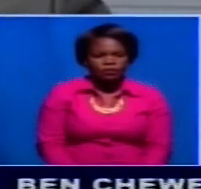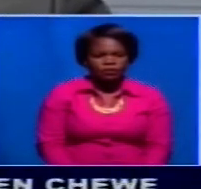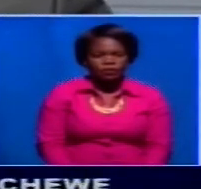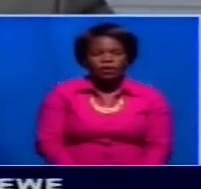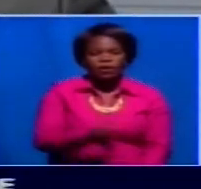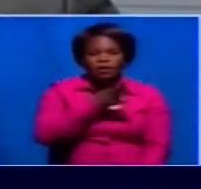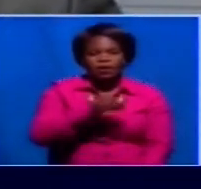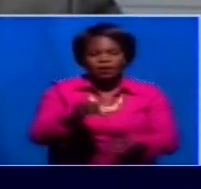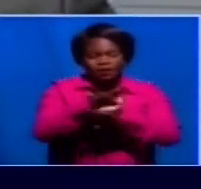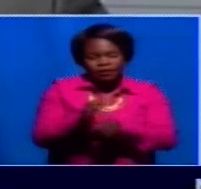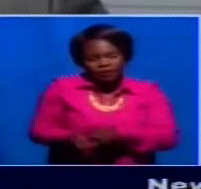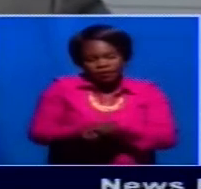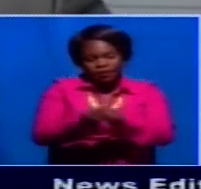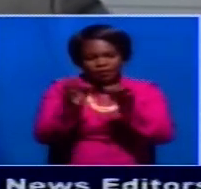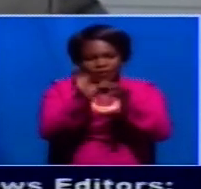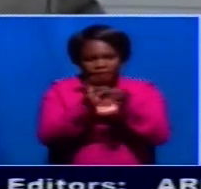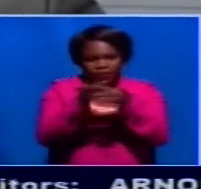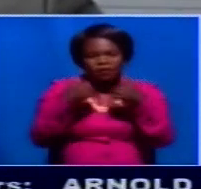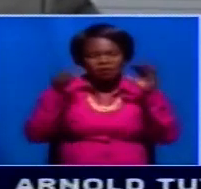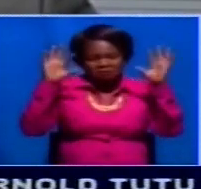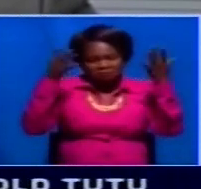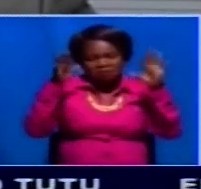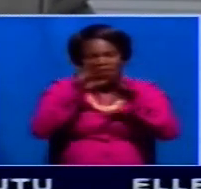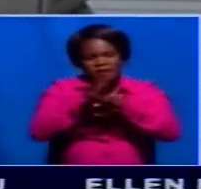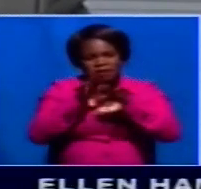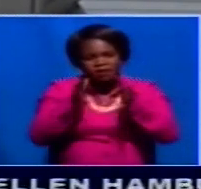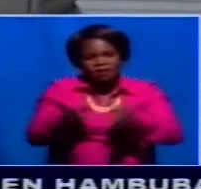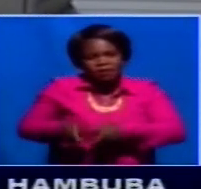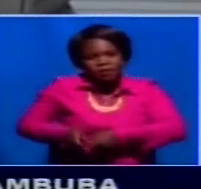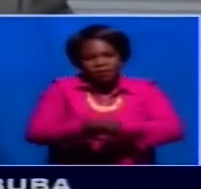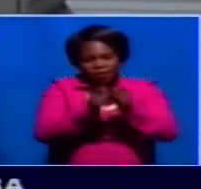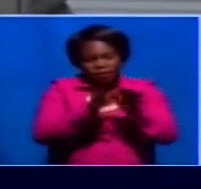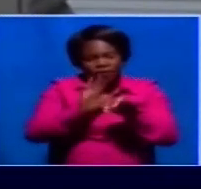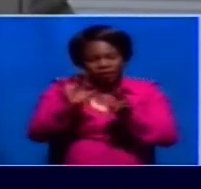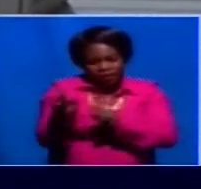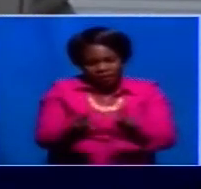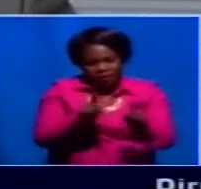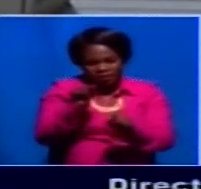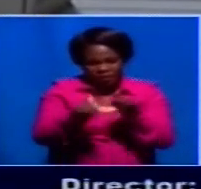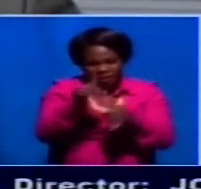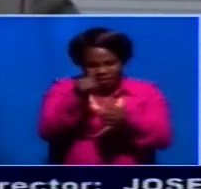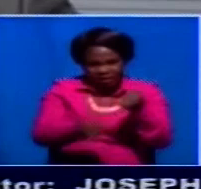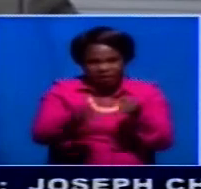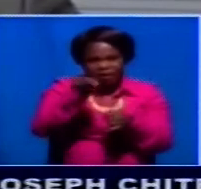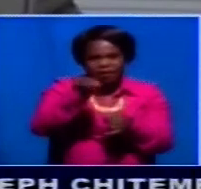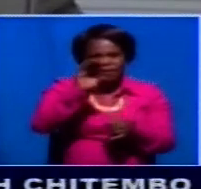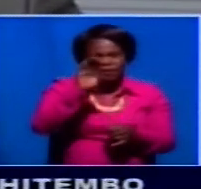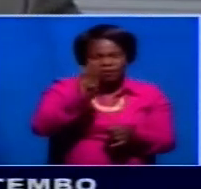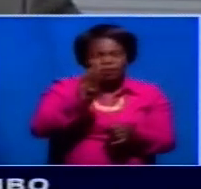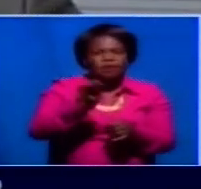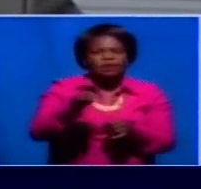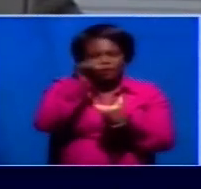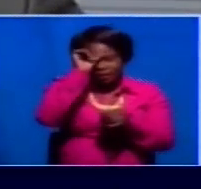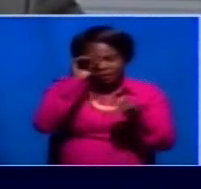And the Zambia Golf Union has commended Zambian golfer Aaron Simfukwe Jr.'s performance at the just-ended MCB Indian Ocean